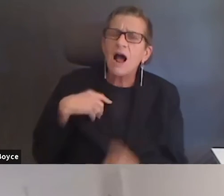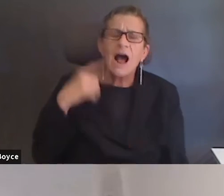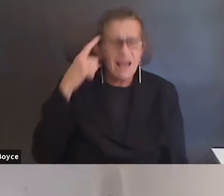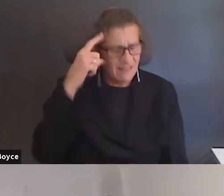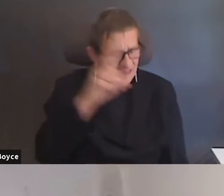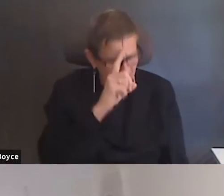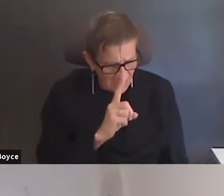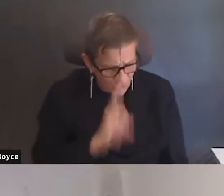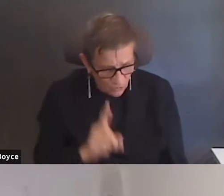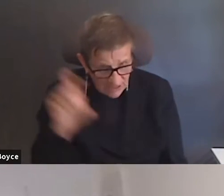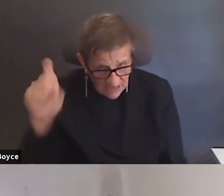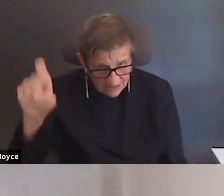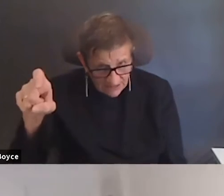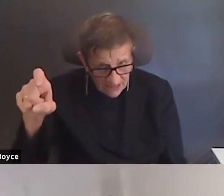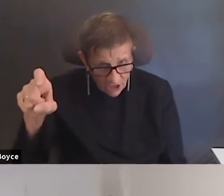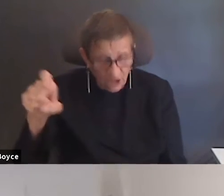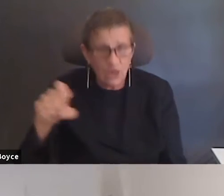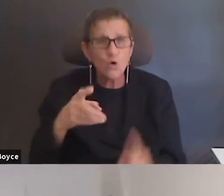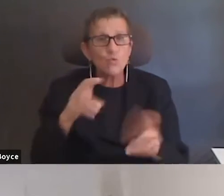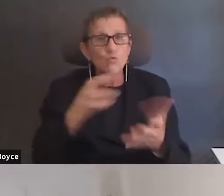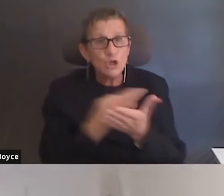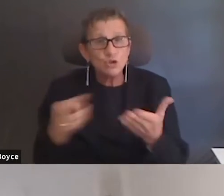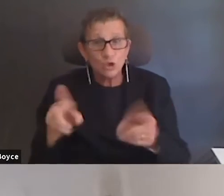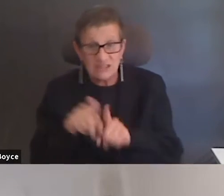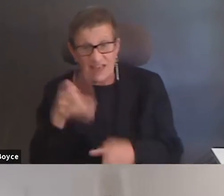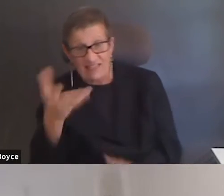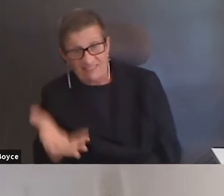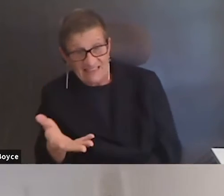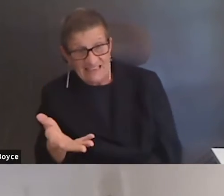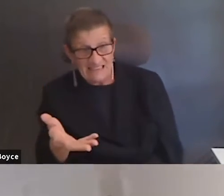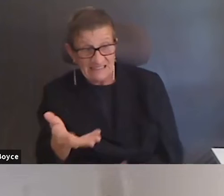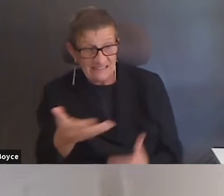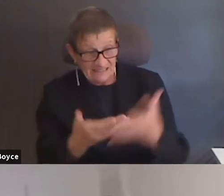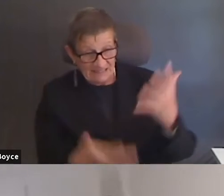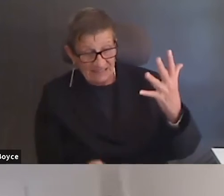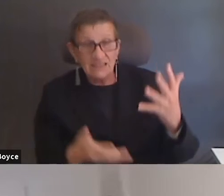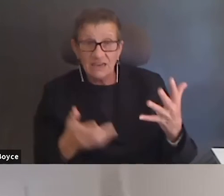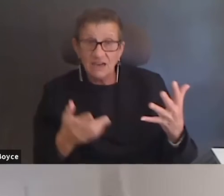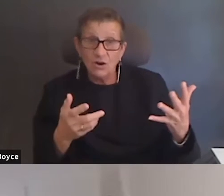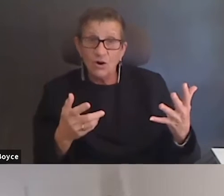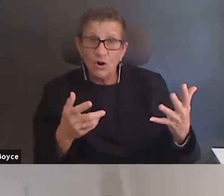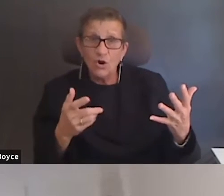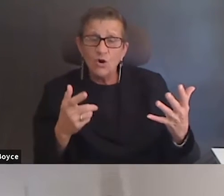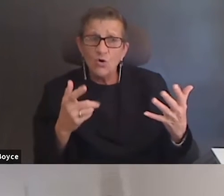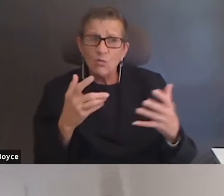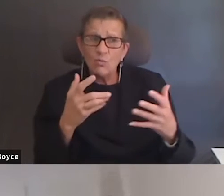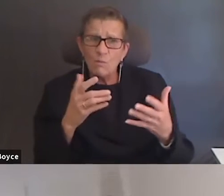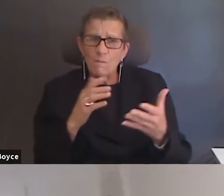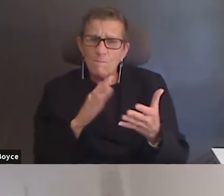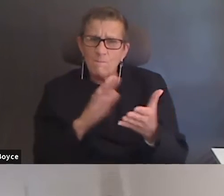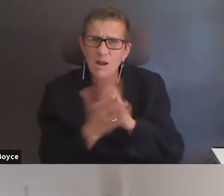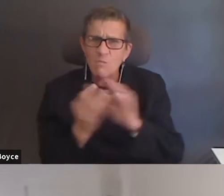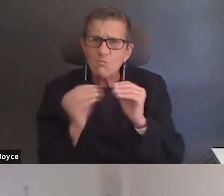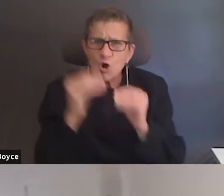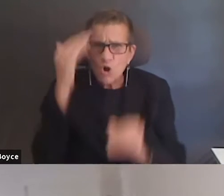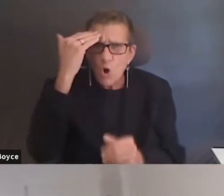necessary that resources like these are known to more students, and